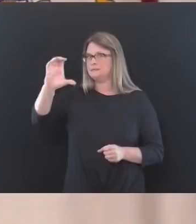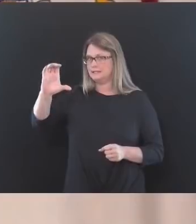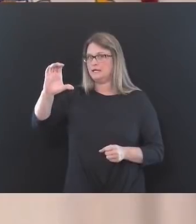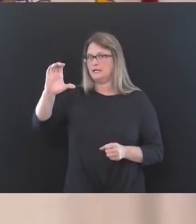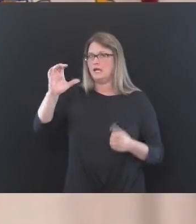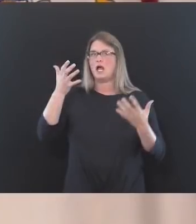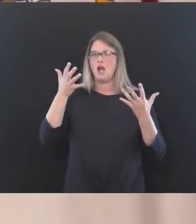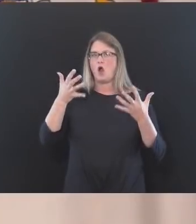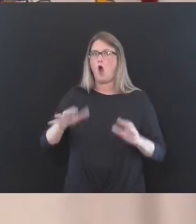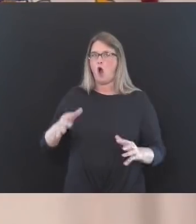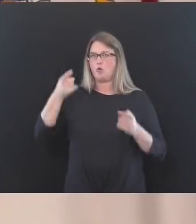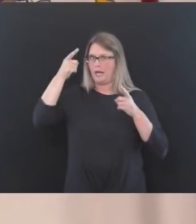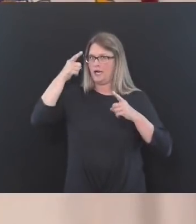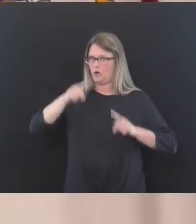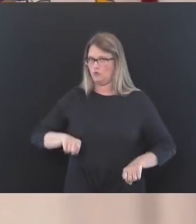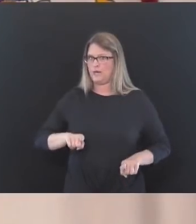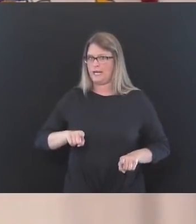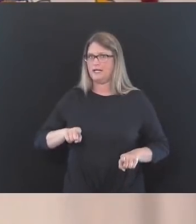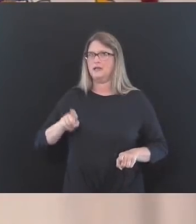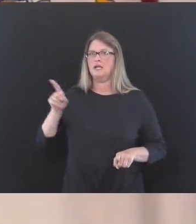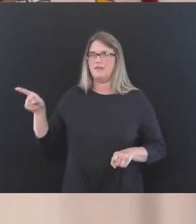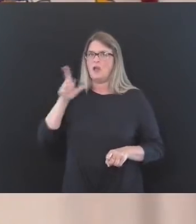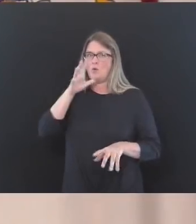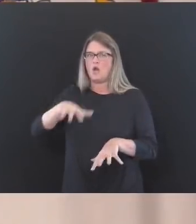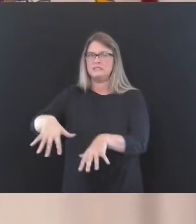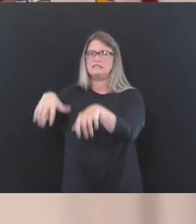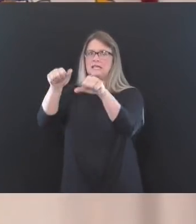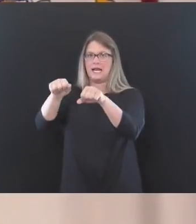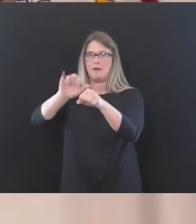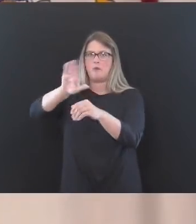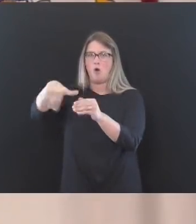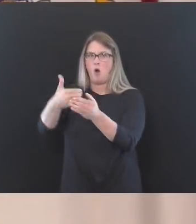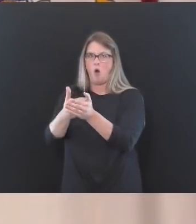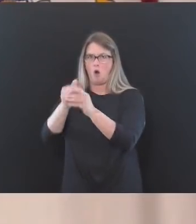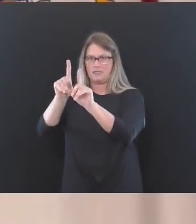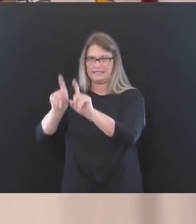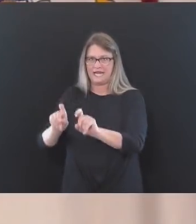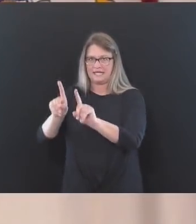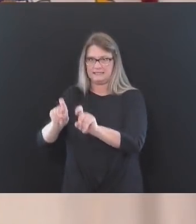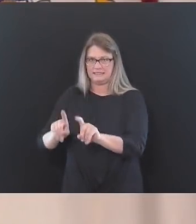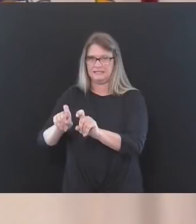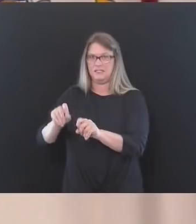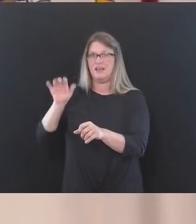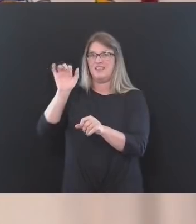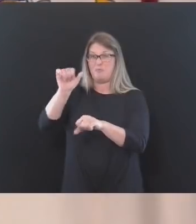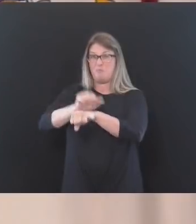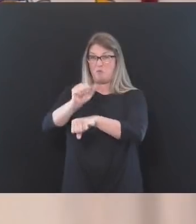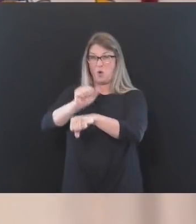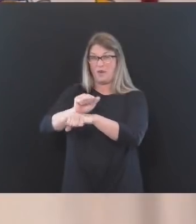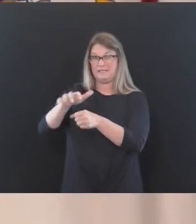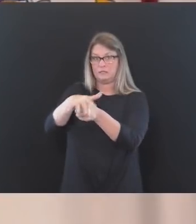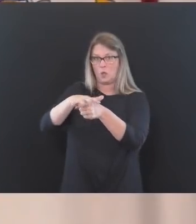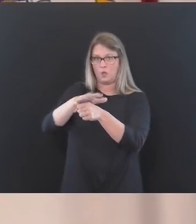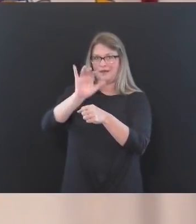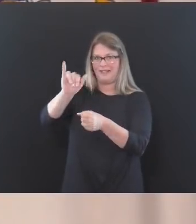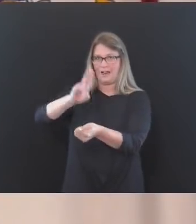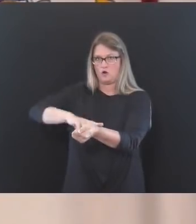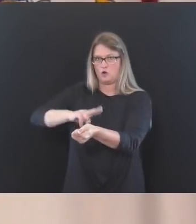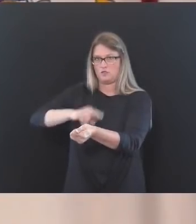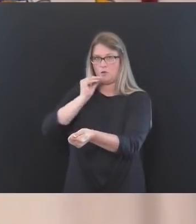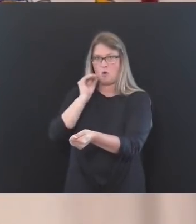to administer all the tests to all the patients and employees at Eastbrook, and they'll do that beginning